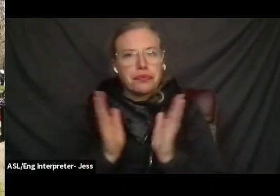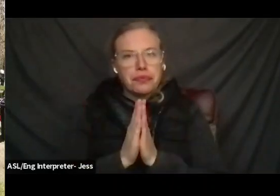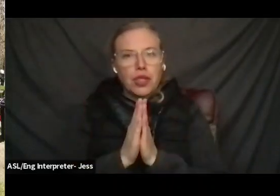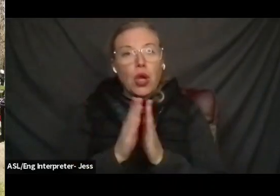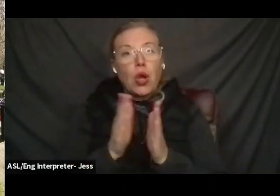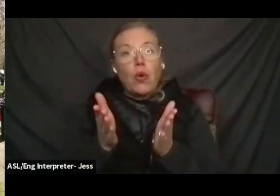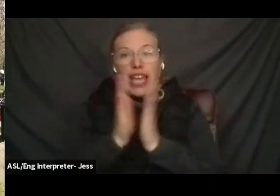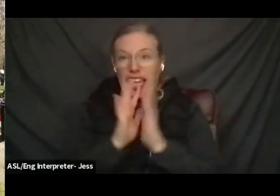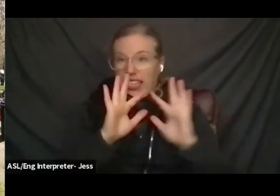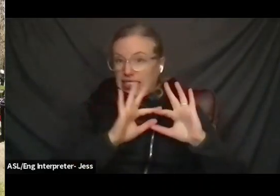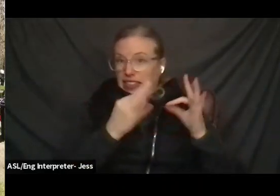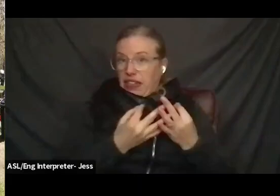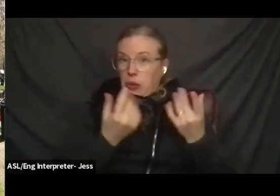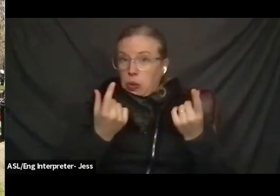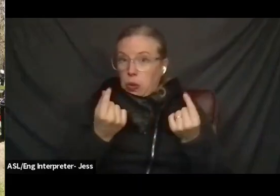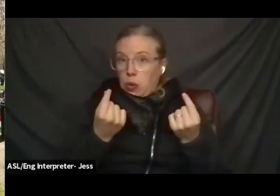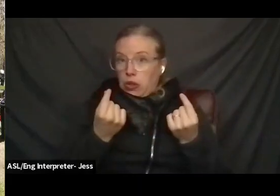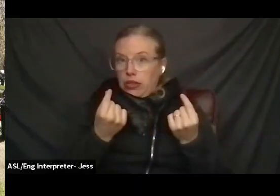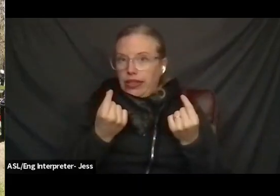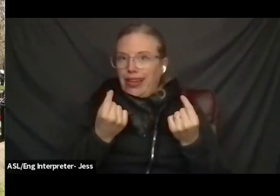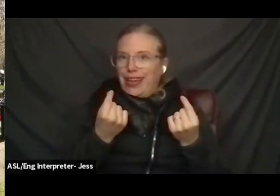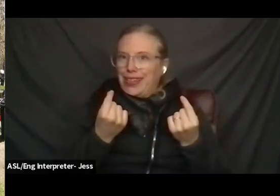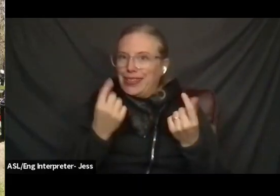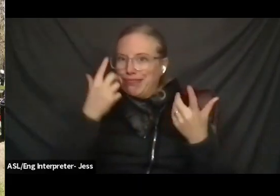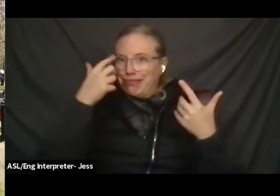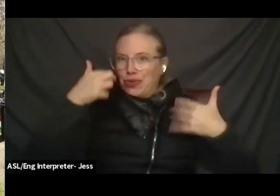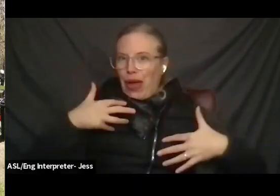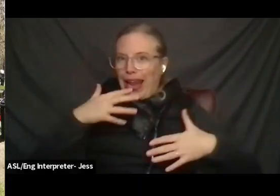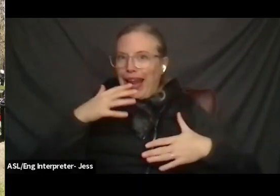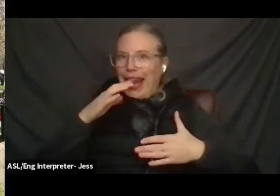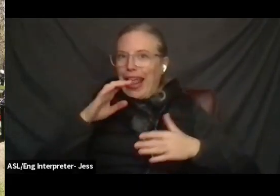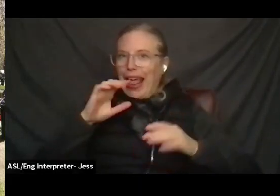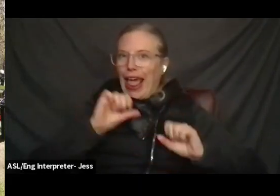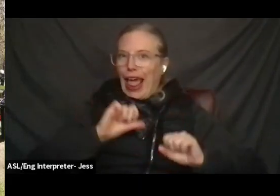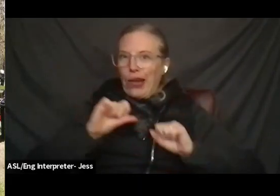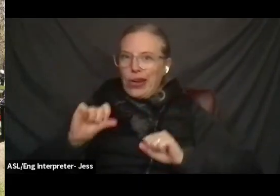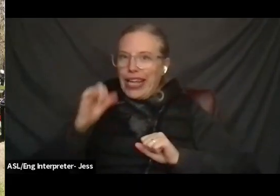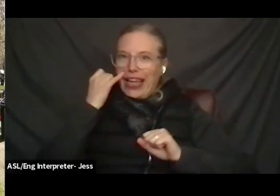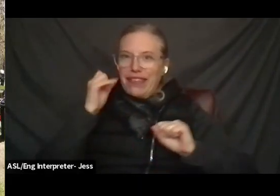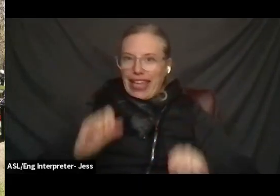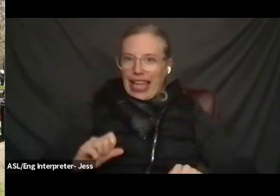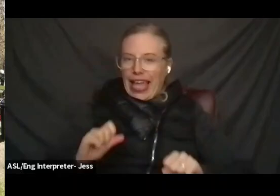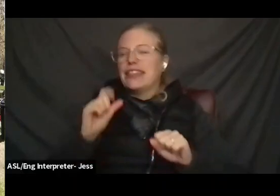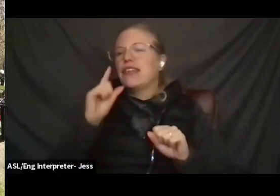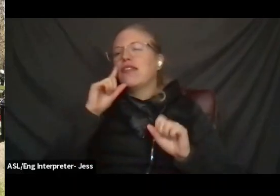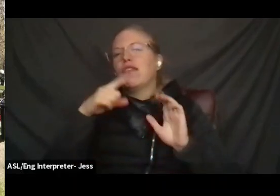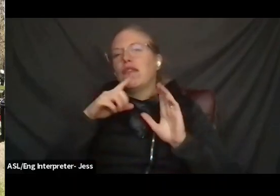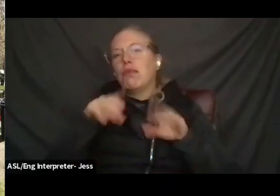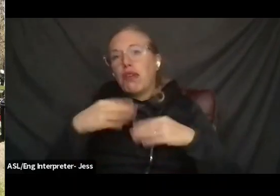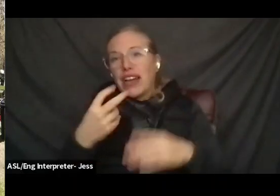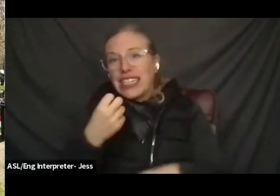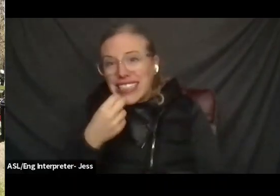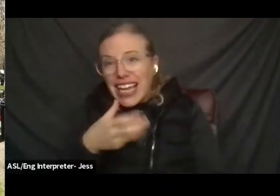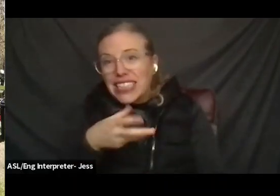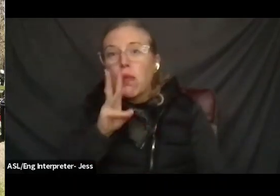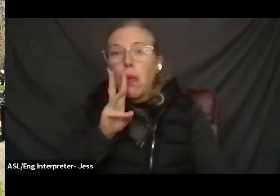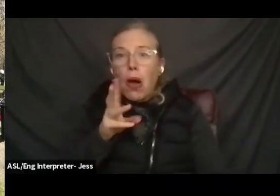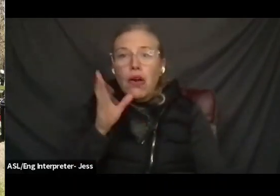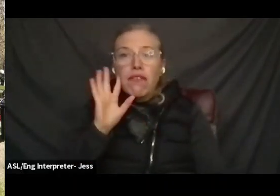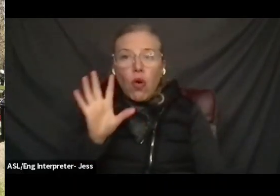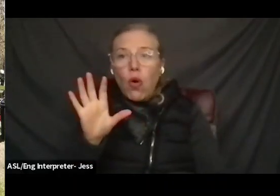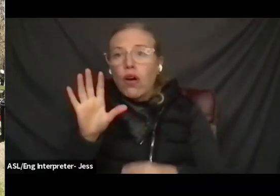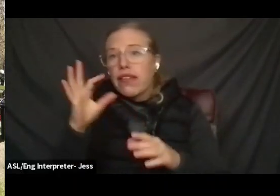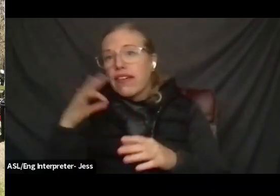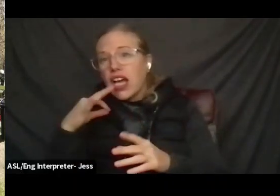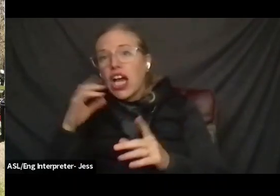We ask families to also put in some sweat equity if available on the project. So that could be providing snacks and water for the volunteers. That could